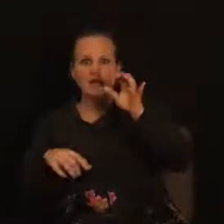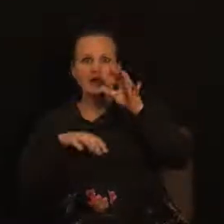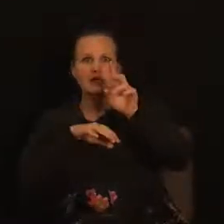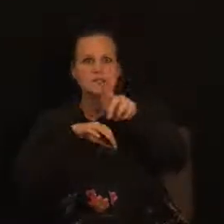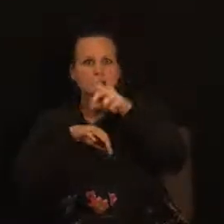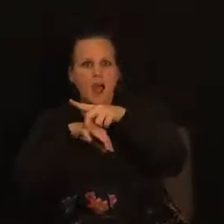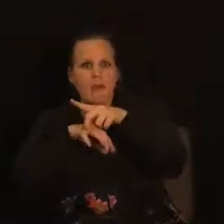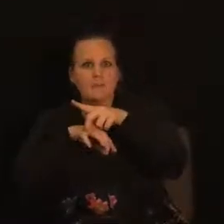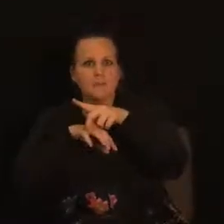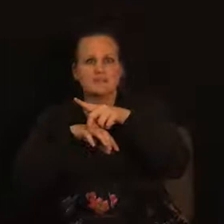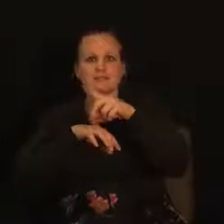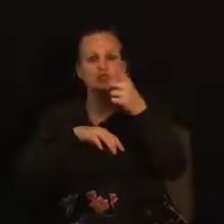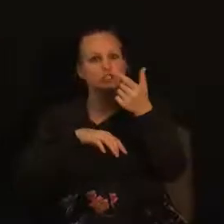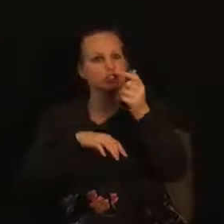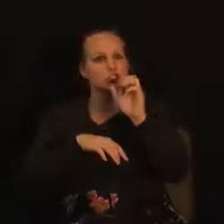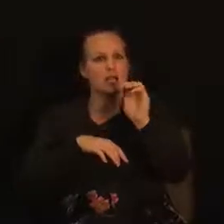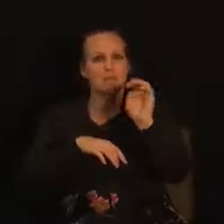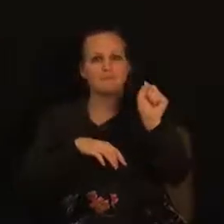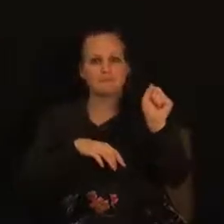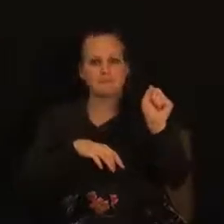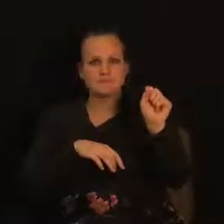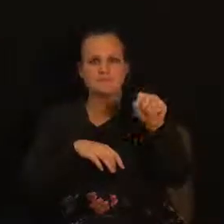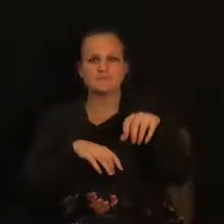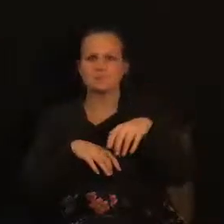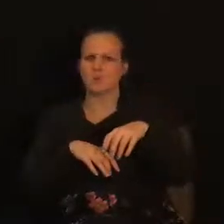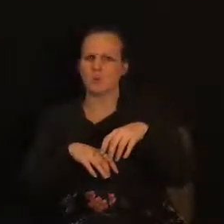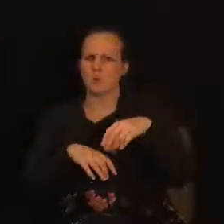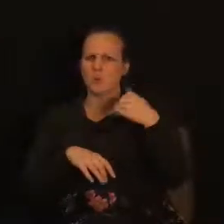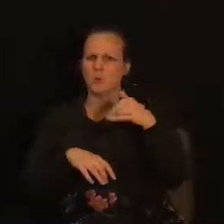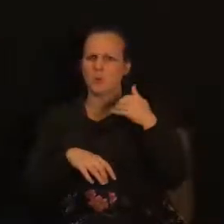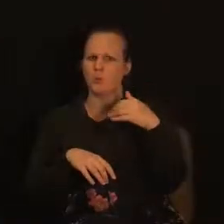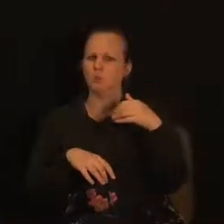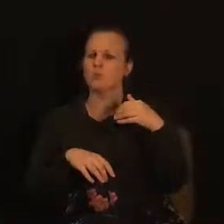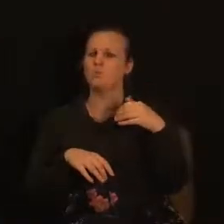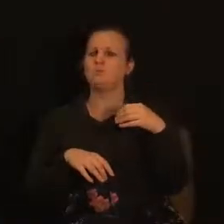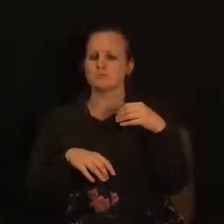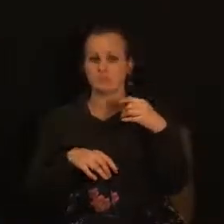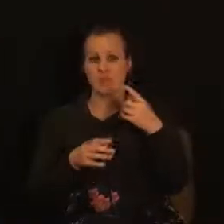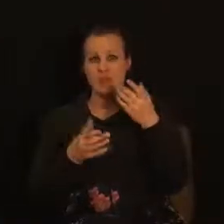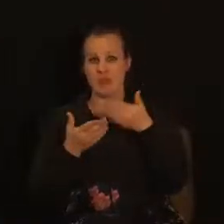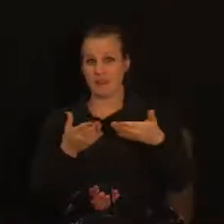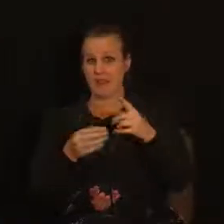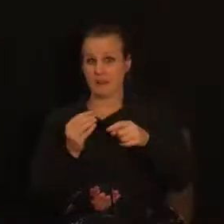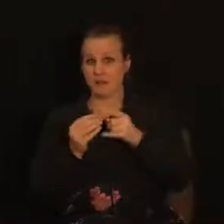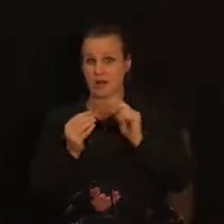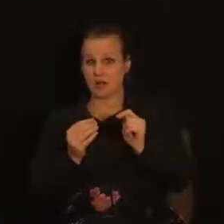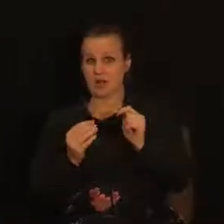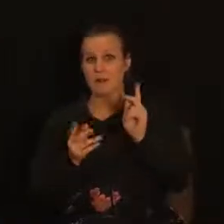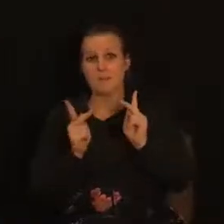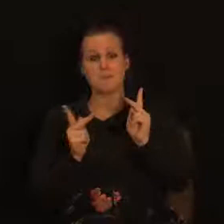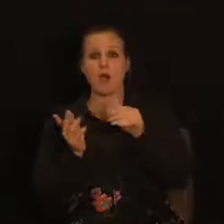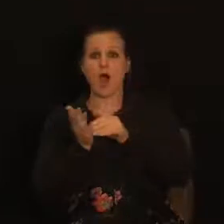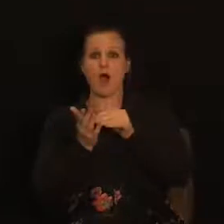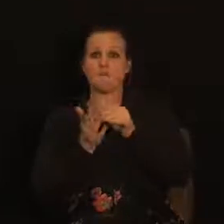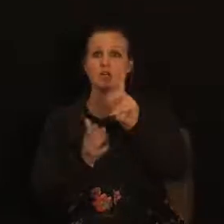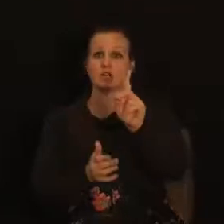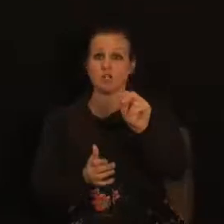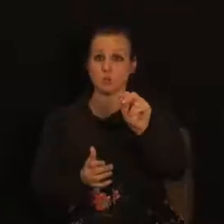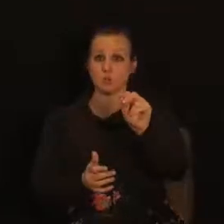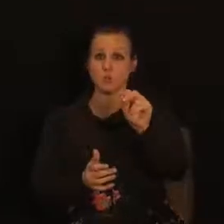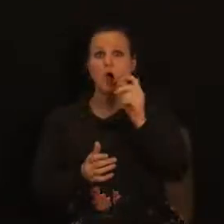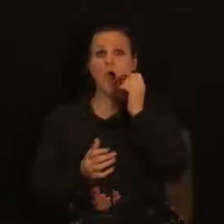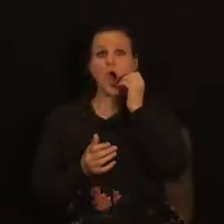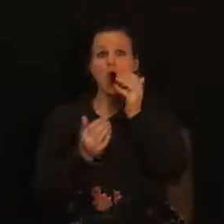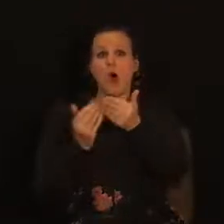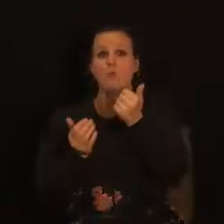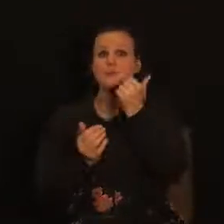diamonds. You can hand sift for them. And the thing about it is that people often do. In fact, almost daily, they have people